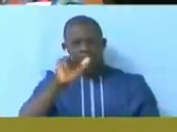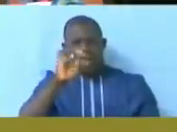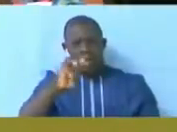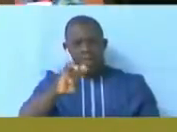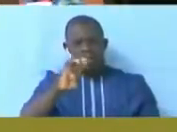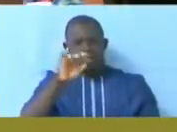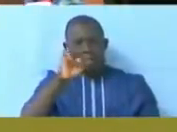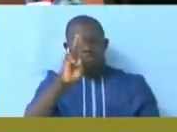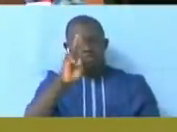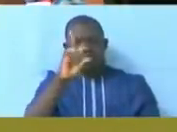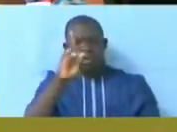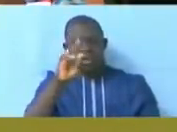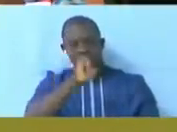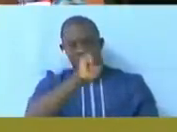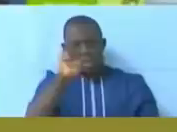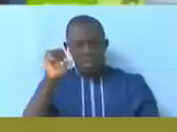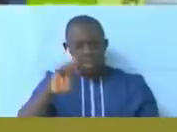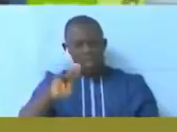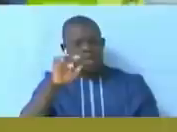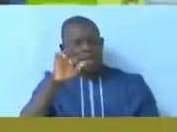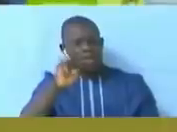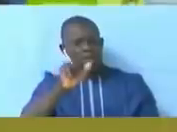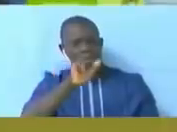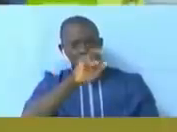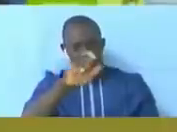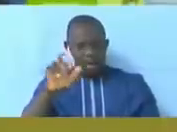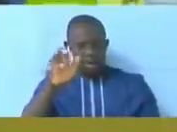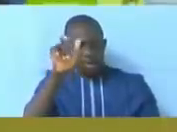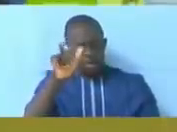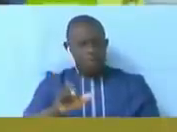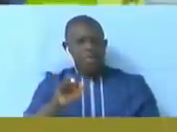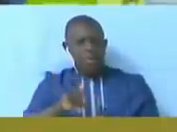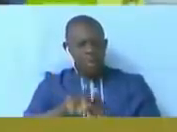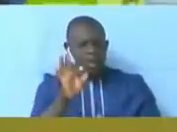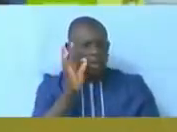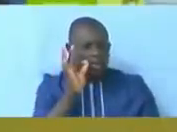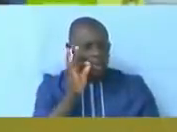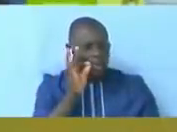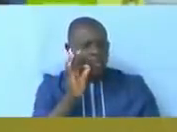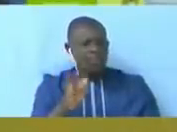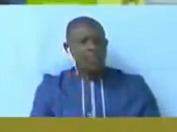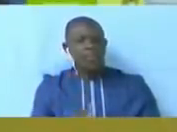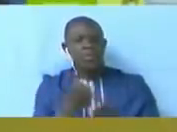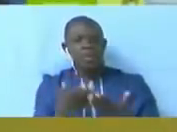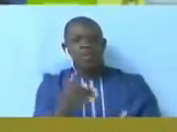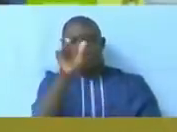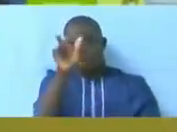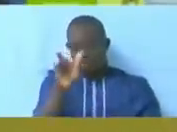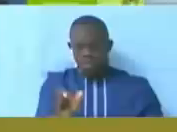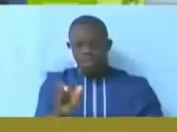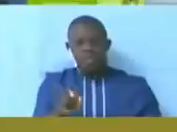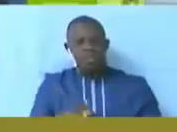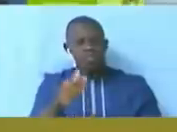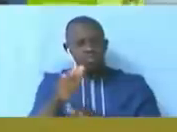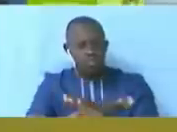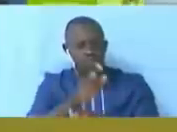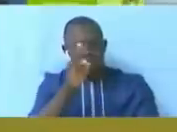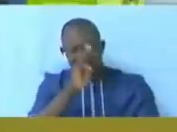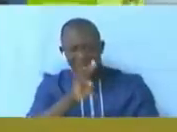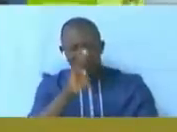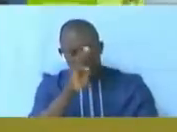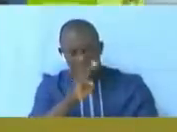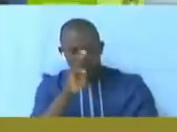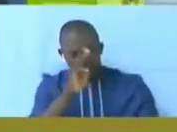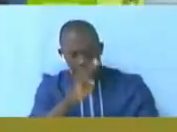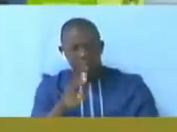nolang koleti, ikafume nungutumo Serif Samsudin Sar. Serif Samsudin had been trying to reach me on the phone